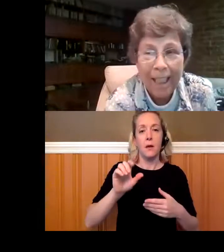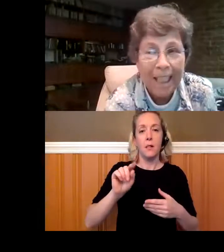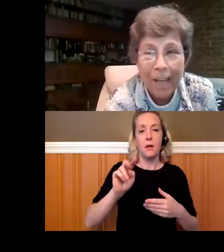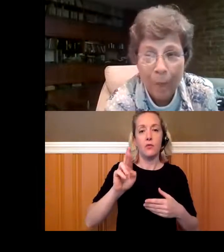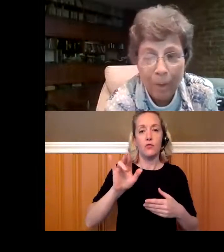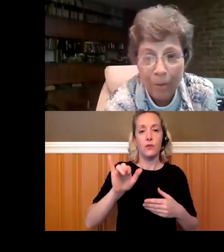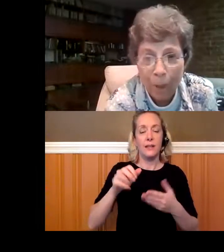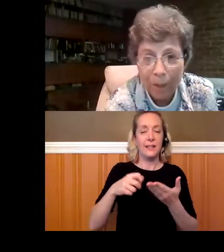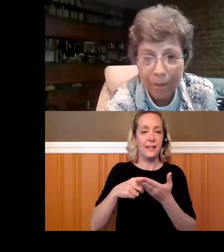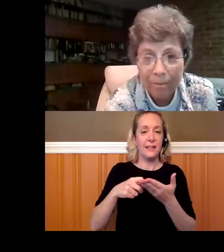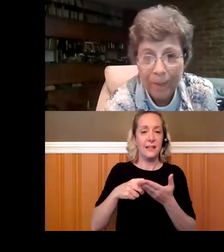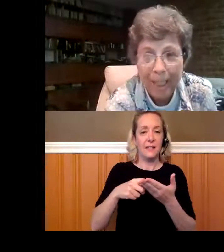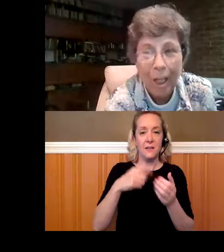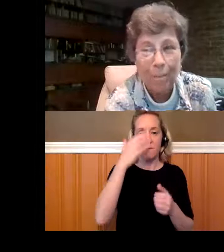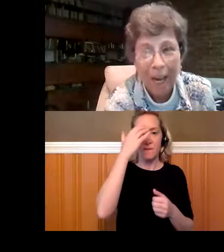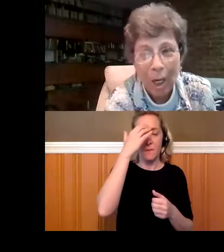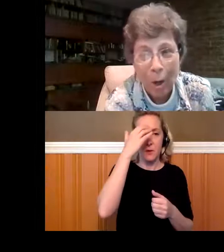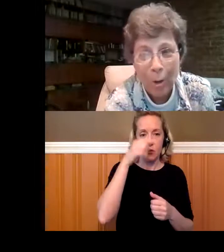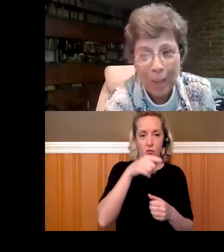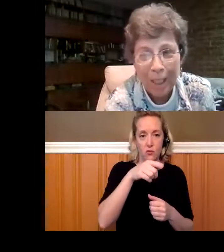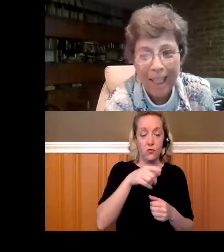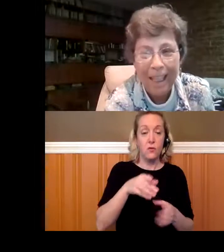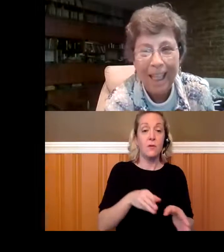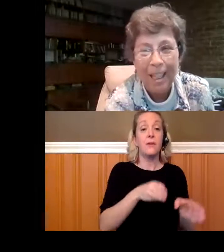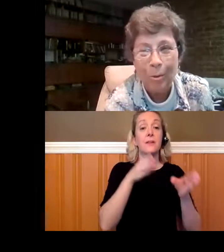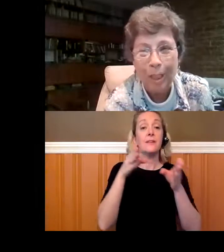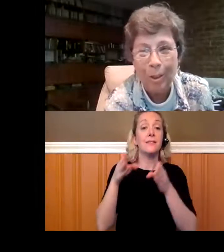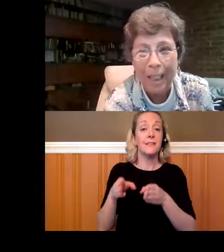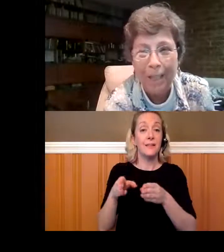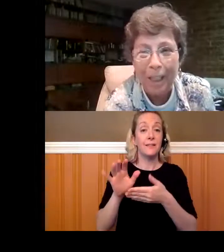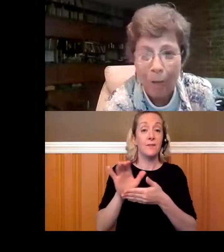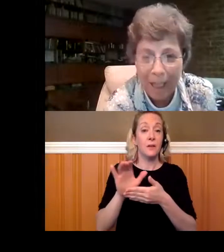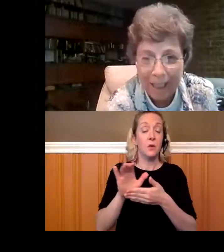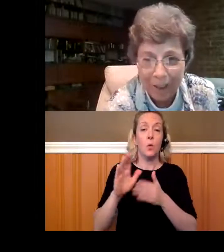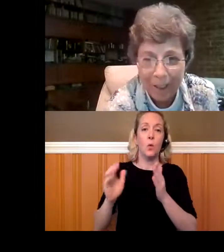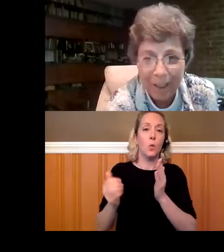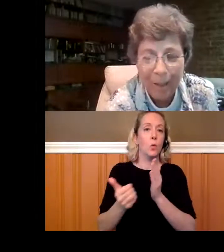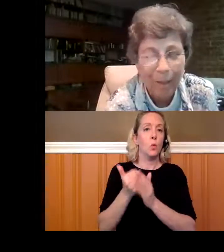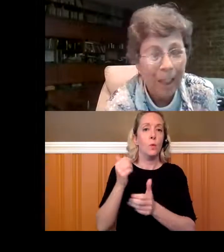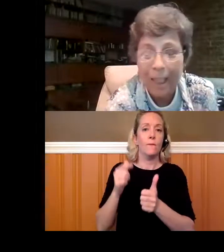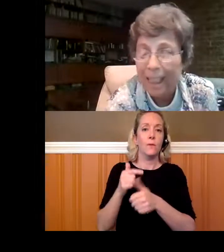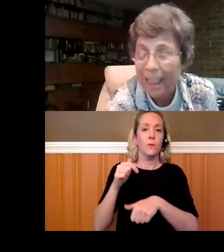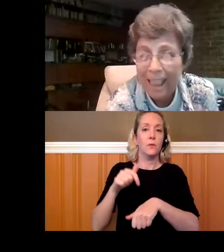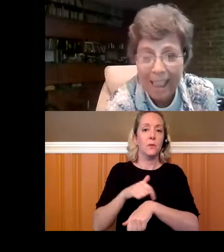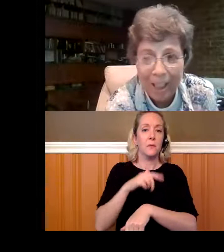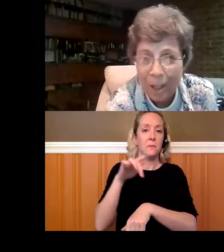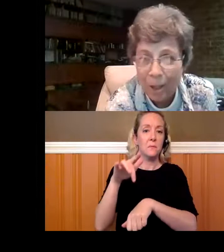before. He's got my clothes that he's going to leave at the dry cleaners. The dry cleaning lady doesn't know him.